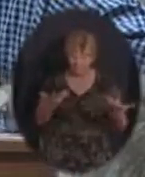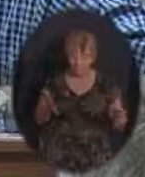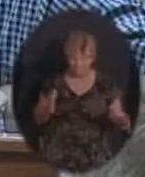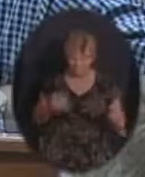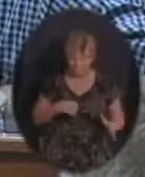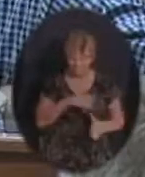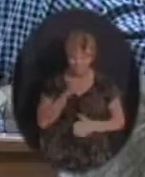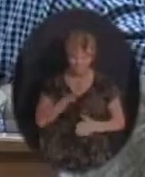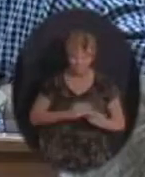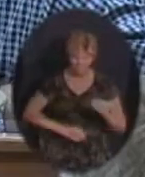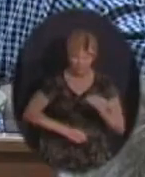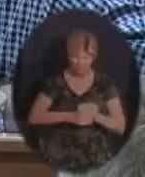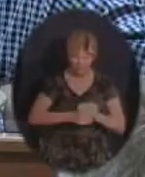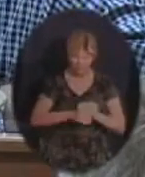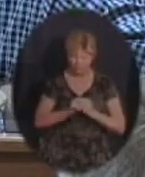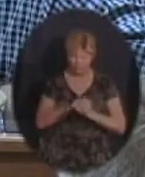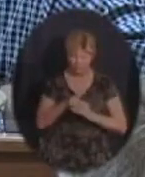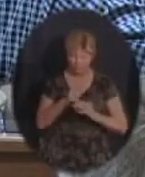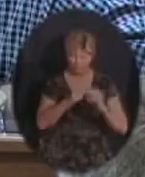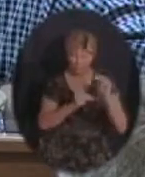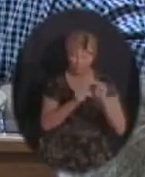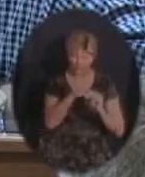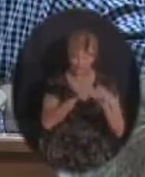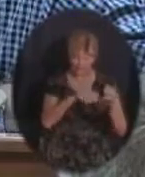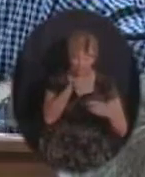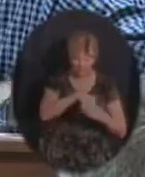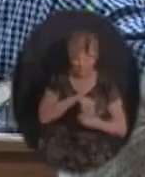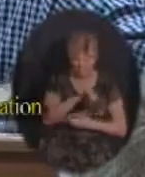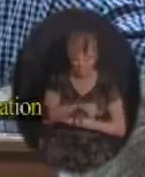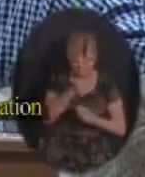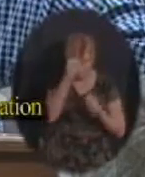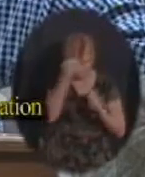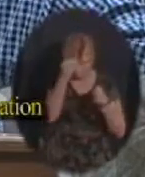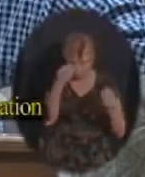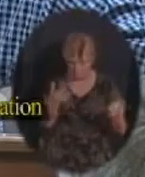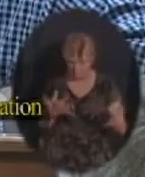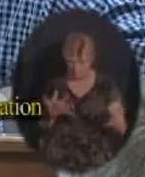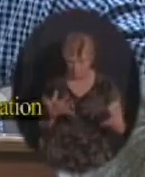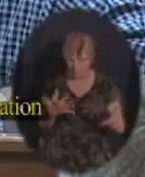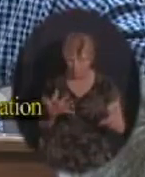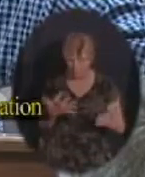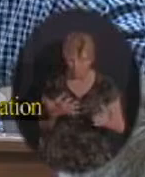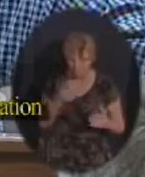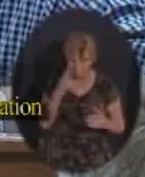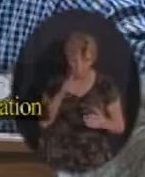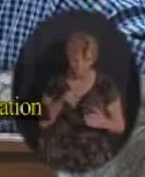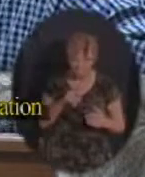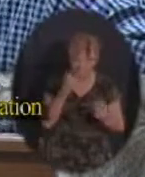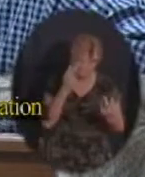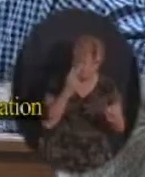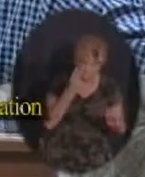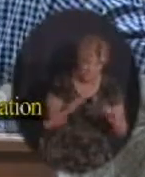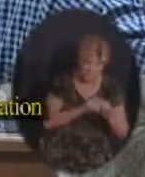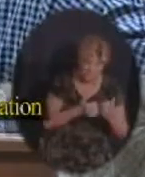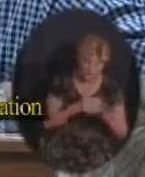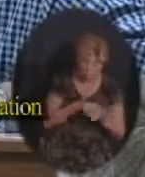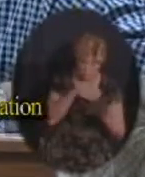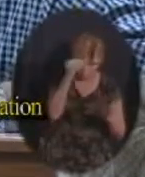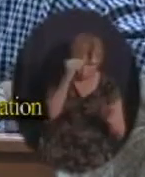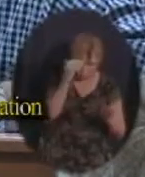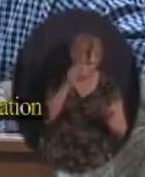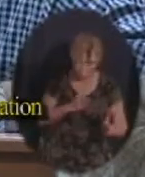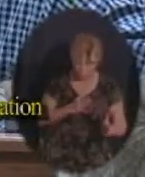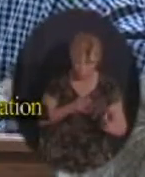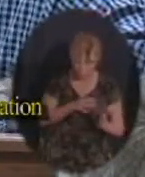determine the effectiveness in terms of students learning aspects of the language. But secondly, I don't want to second